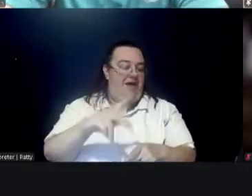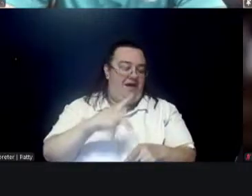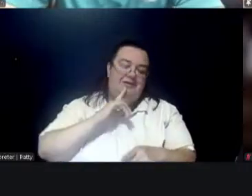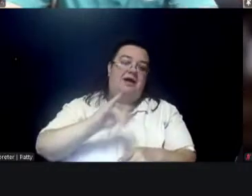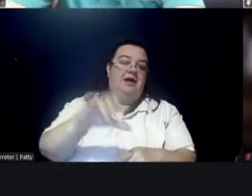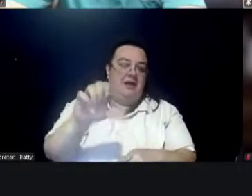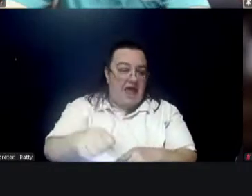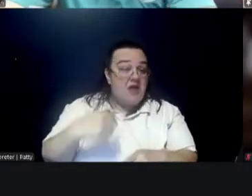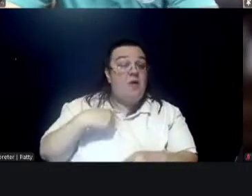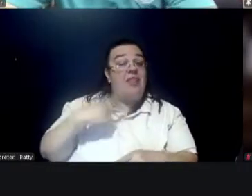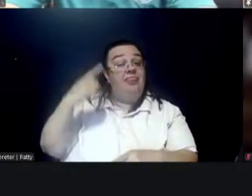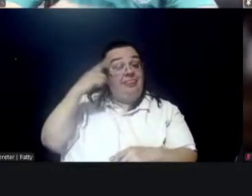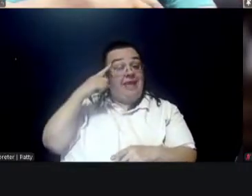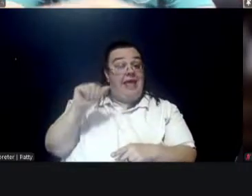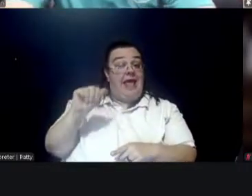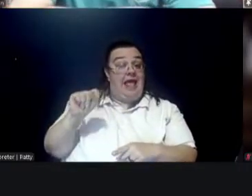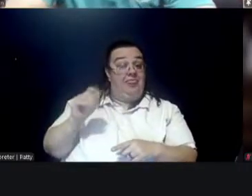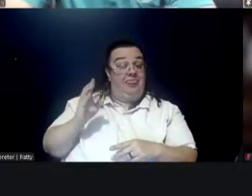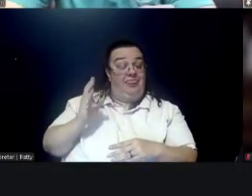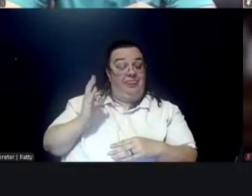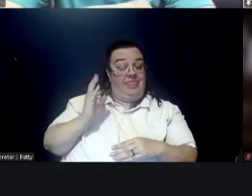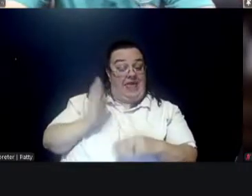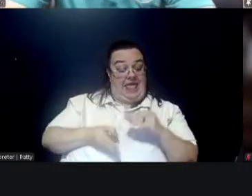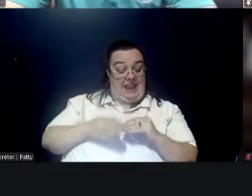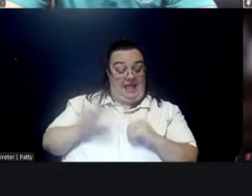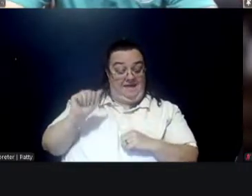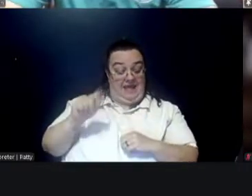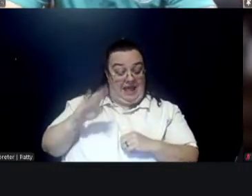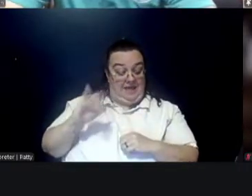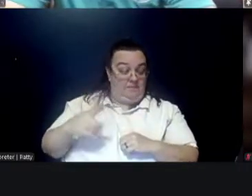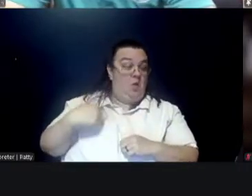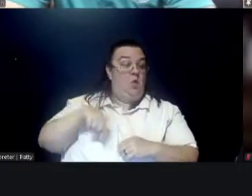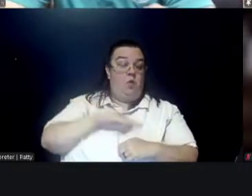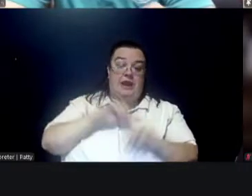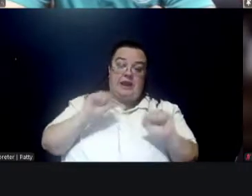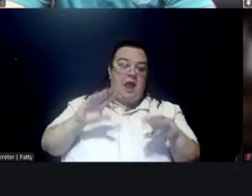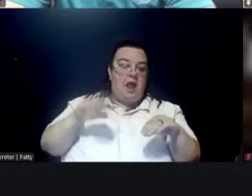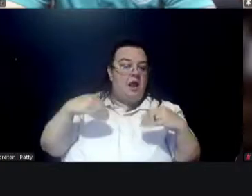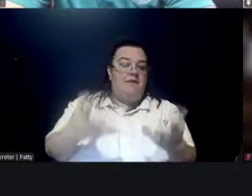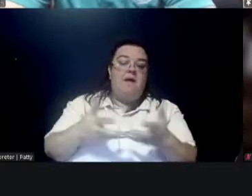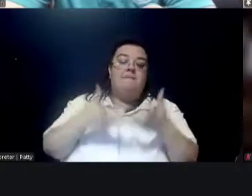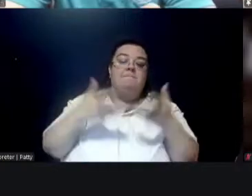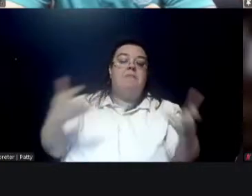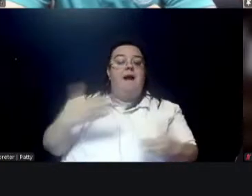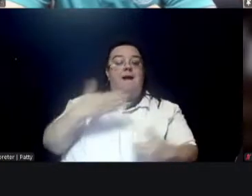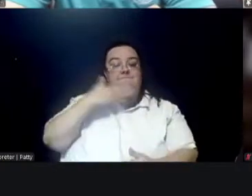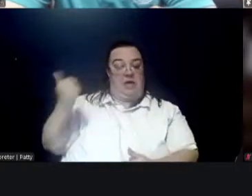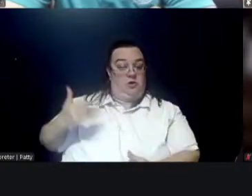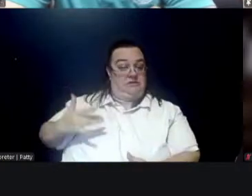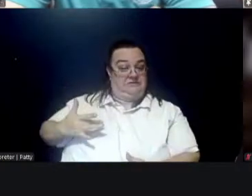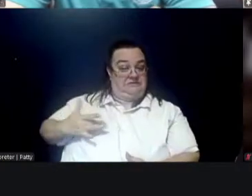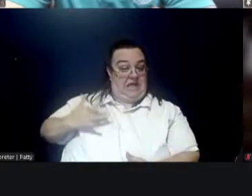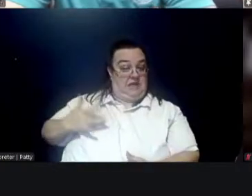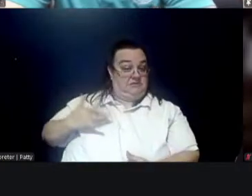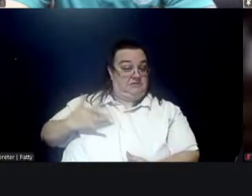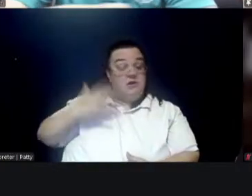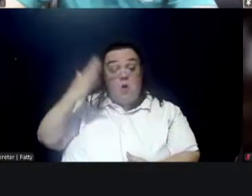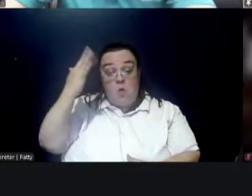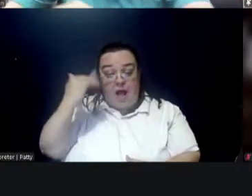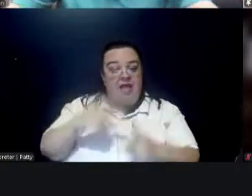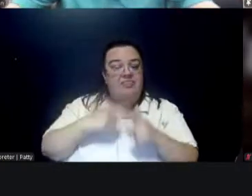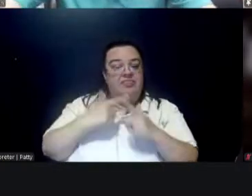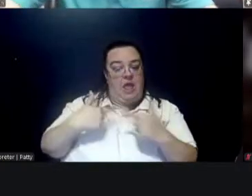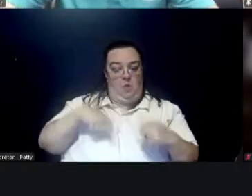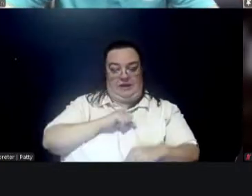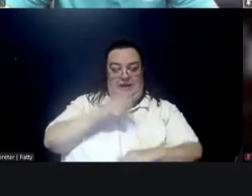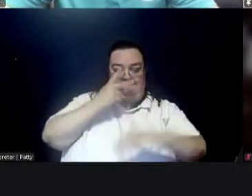end of April, we could give you a much better sense, because then we could project out the